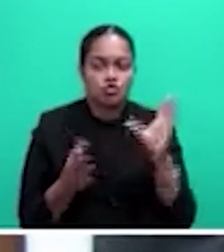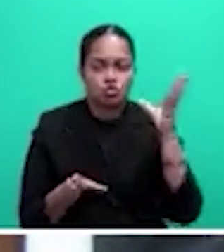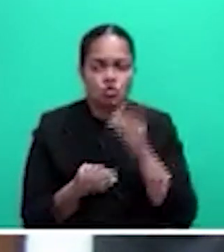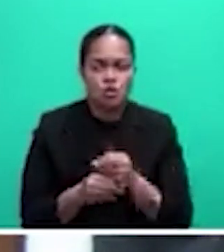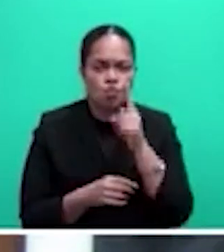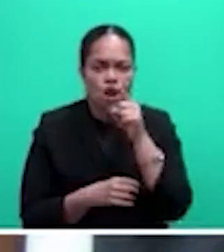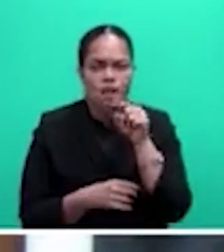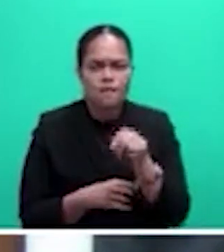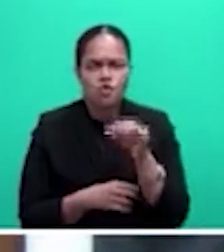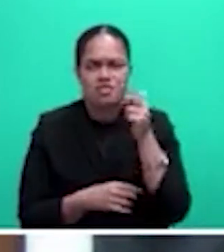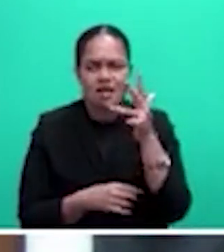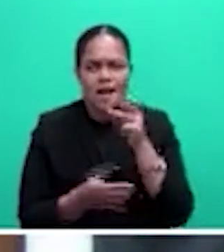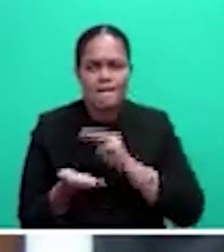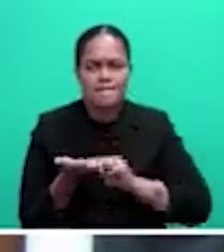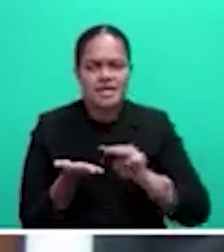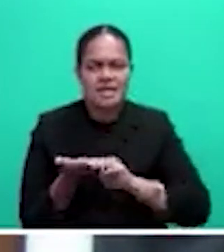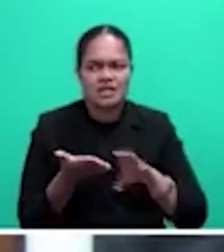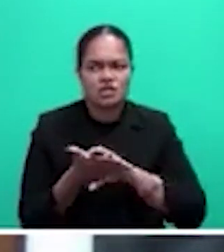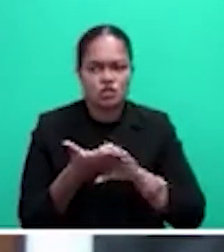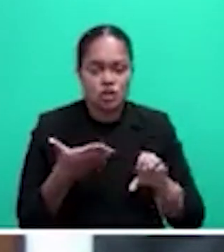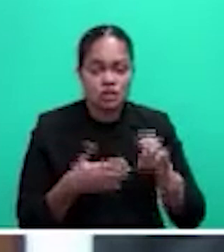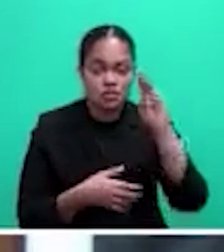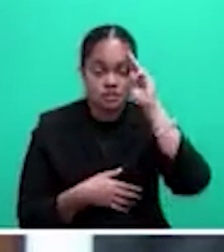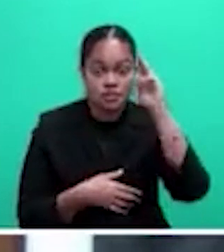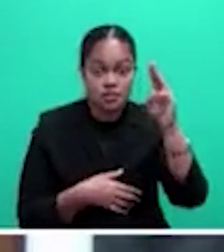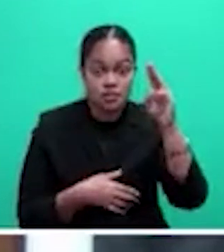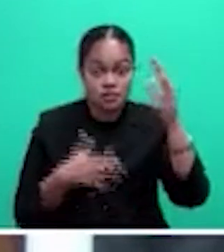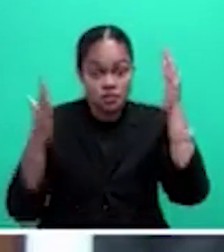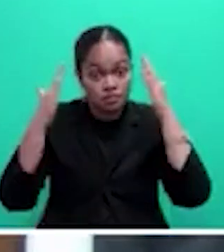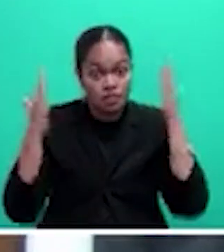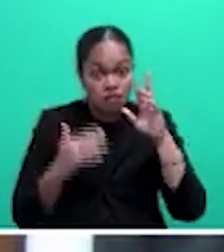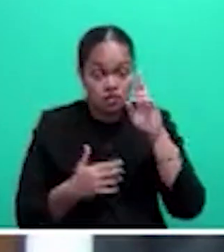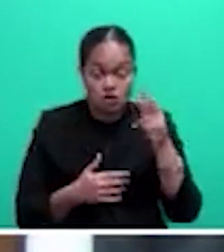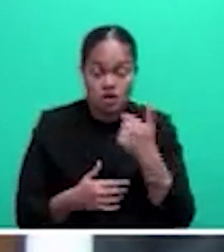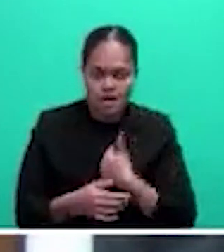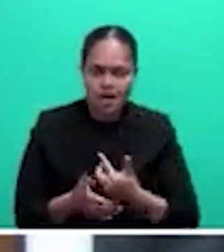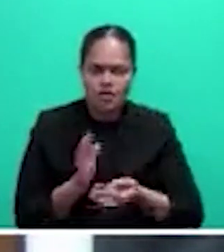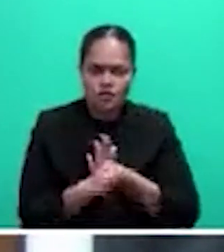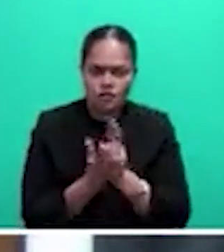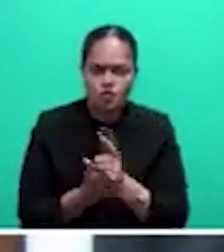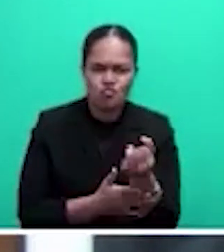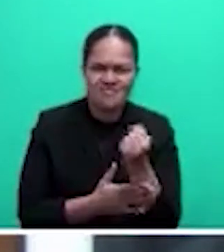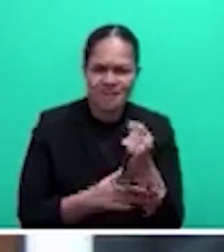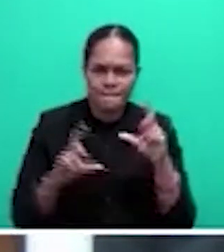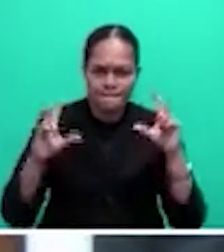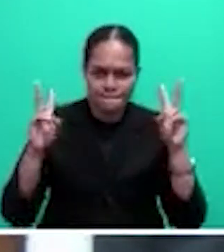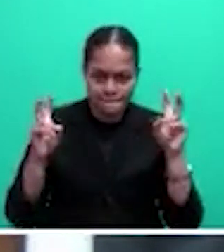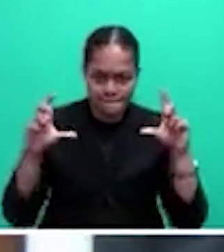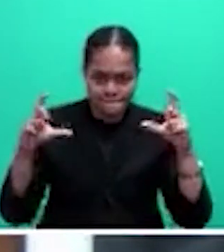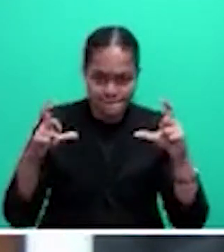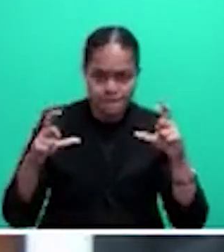than $1.9 million. Mr. Speaker, sir, a review of income bracket will be